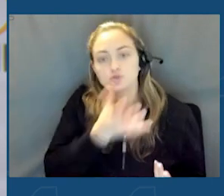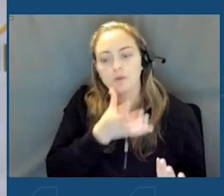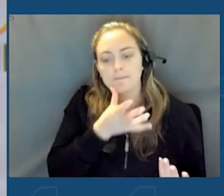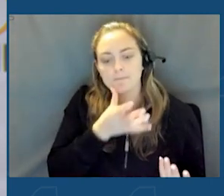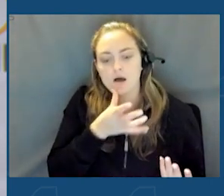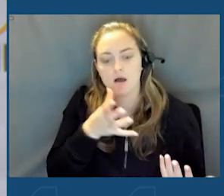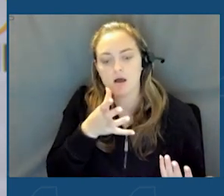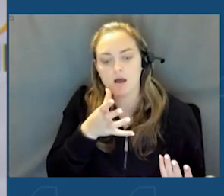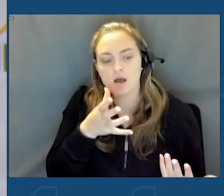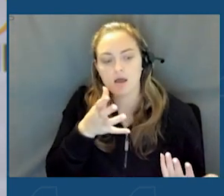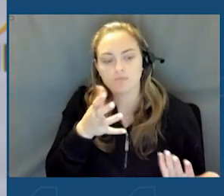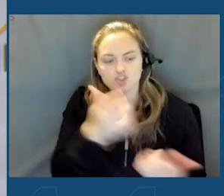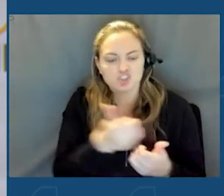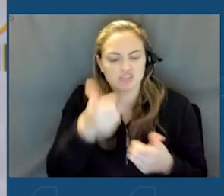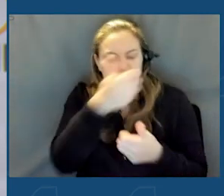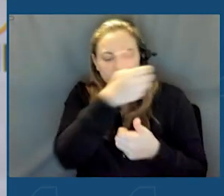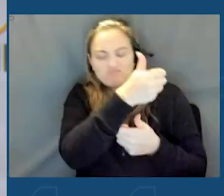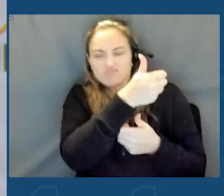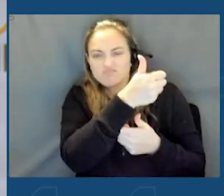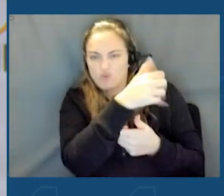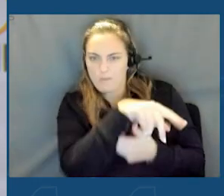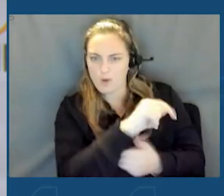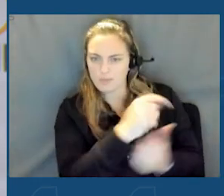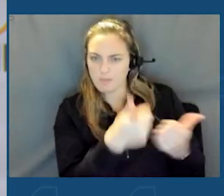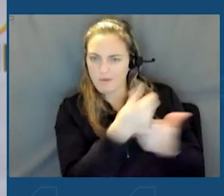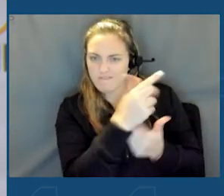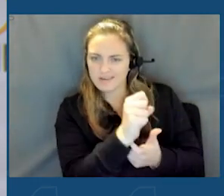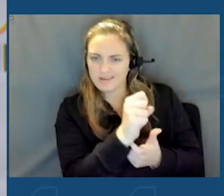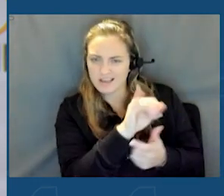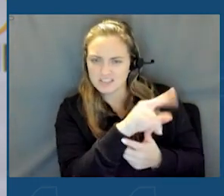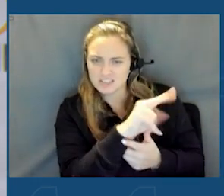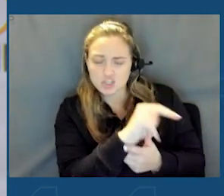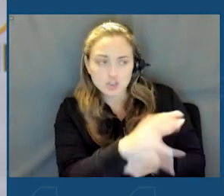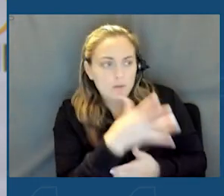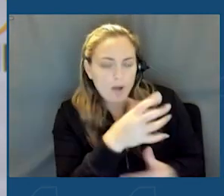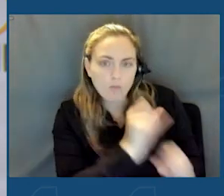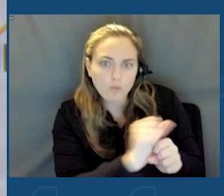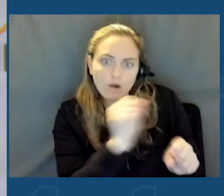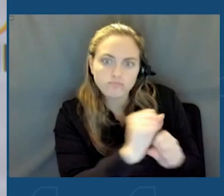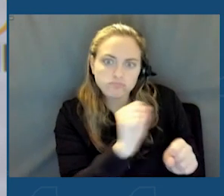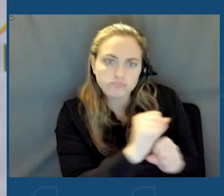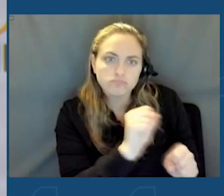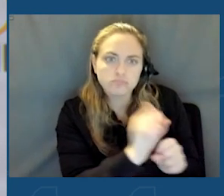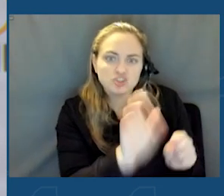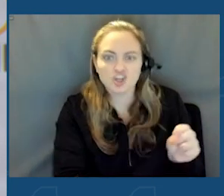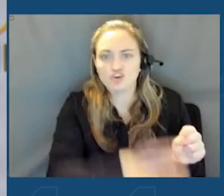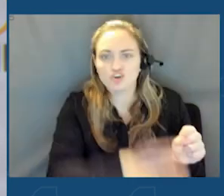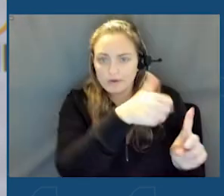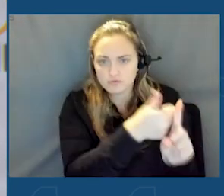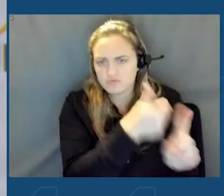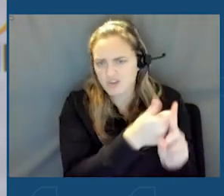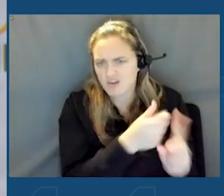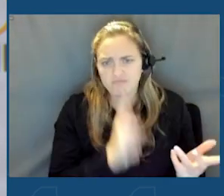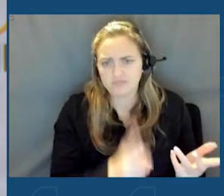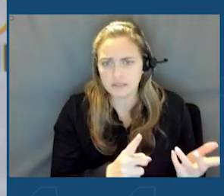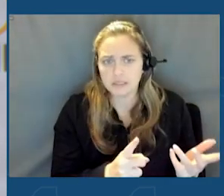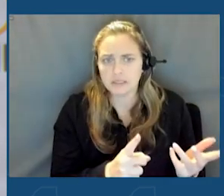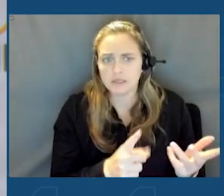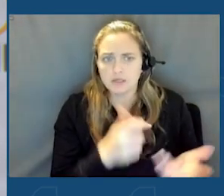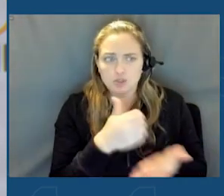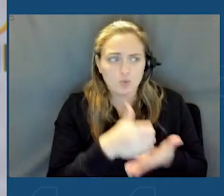gas station. Her mother worked all the time as a waitress. Our mom basically had to raise herself with the help of the Dominican nuns and the